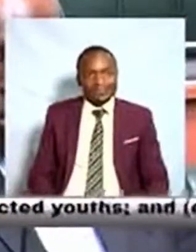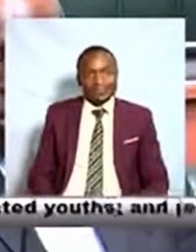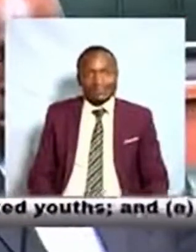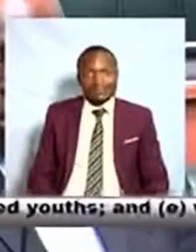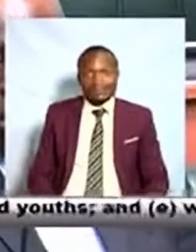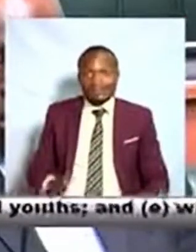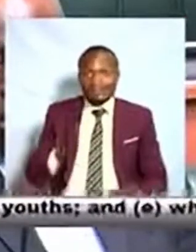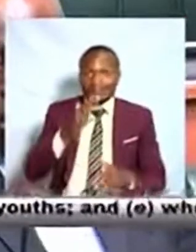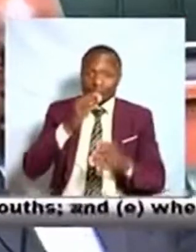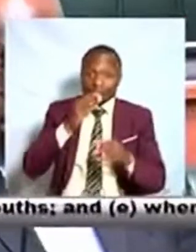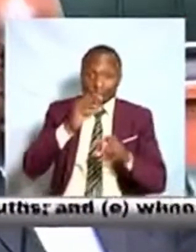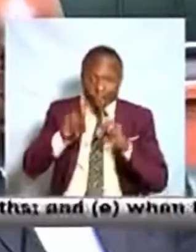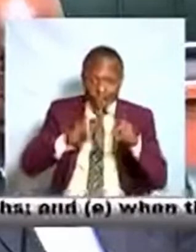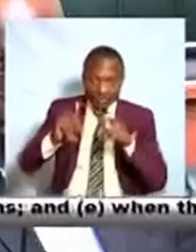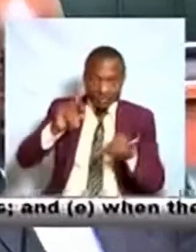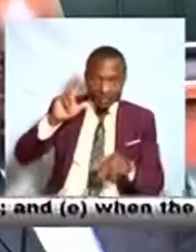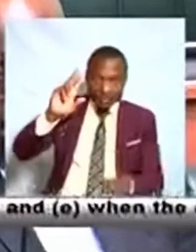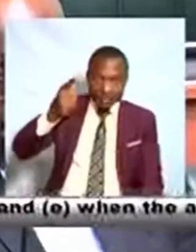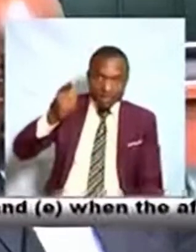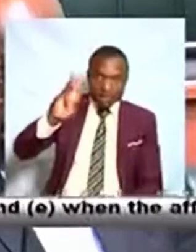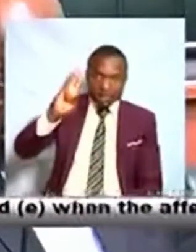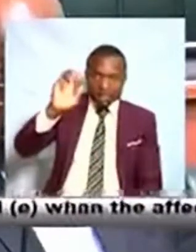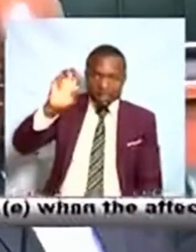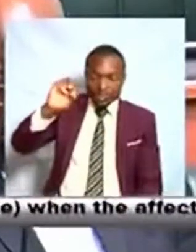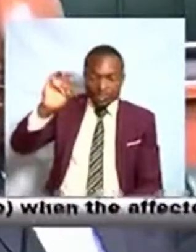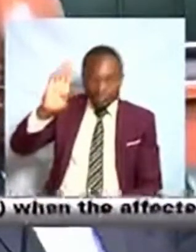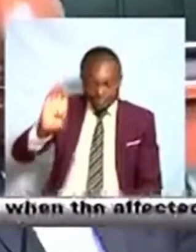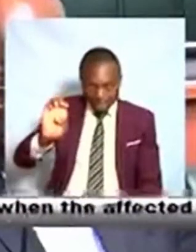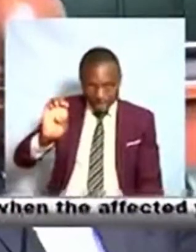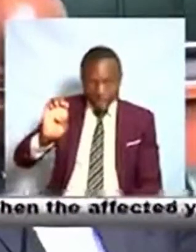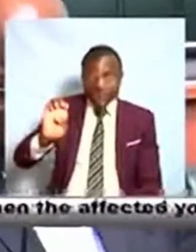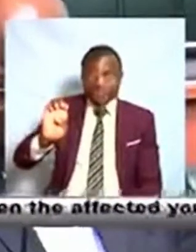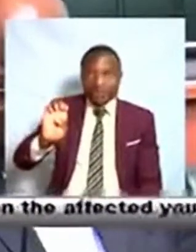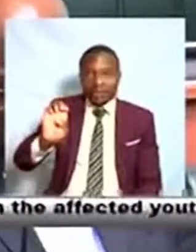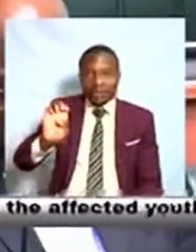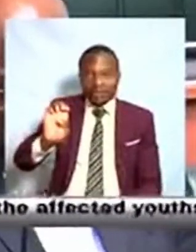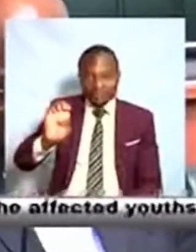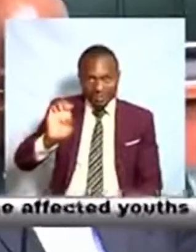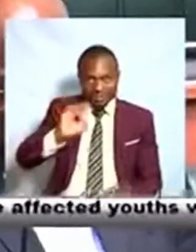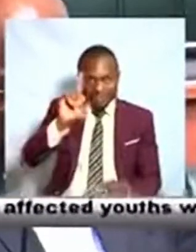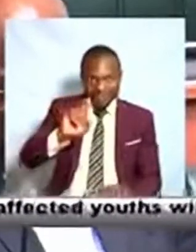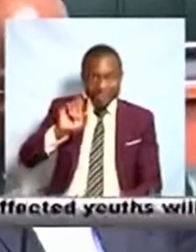From the good people of Gwembe, question number 1118.